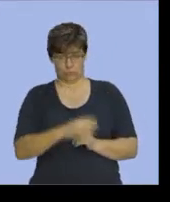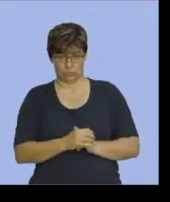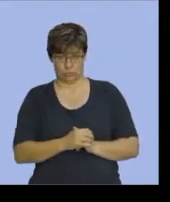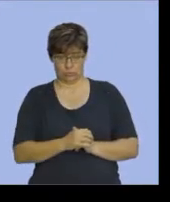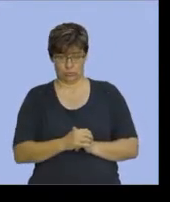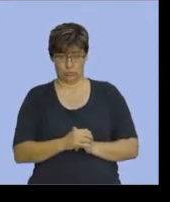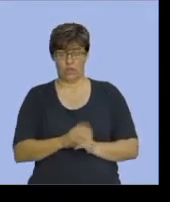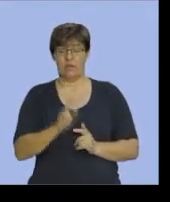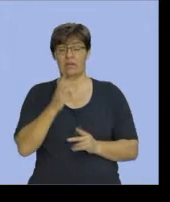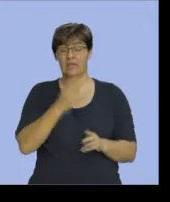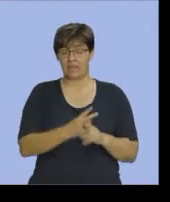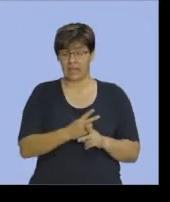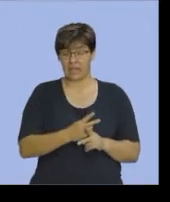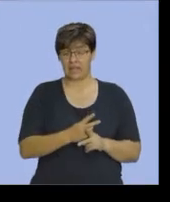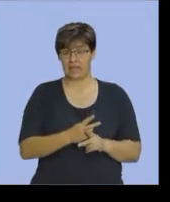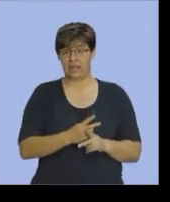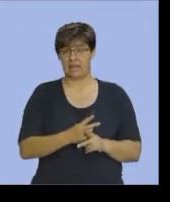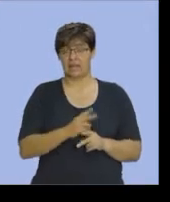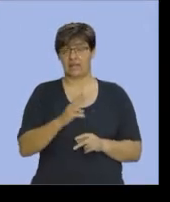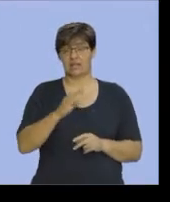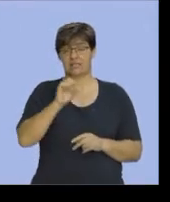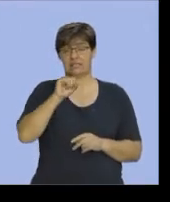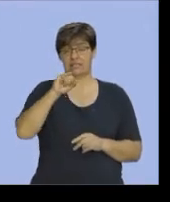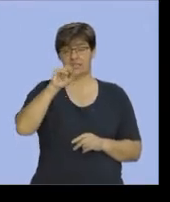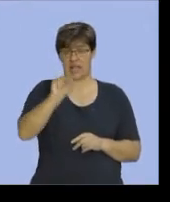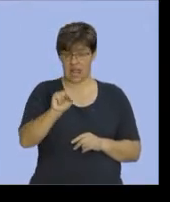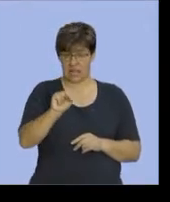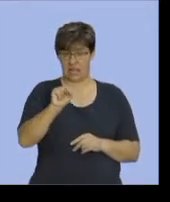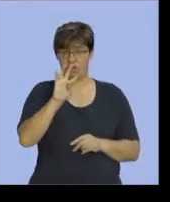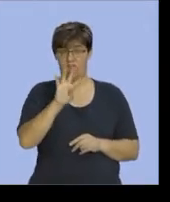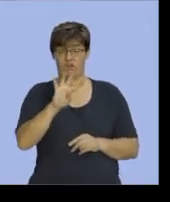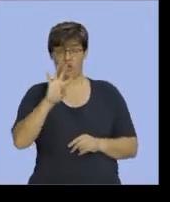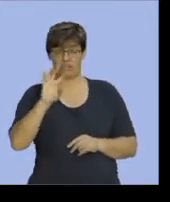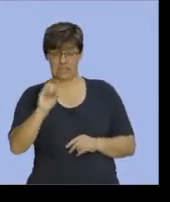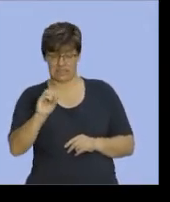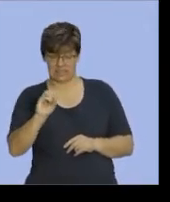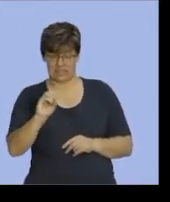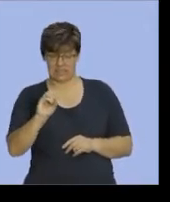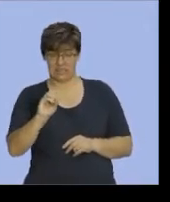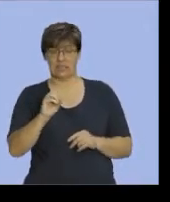a calculator, you just press sine 40